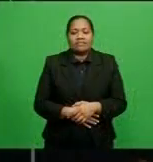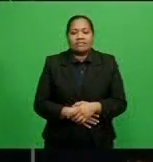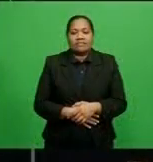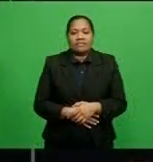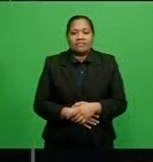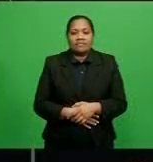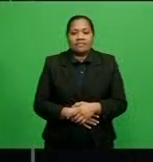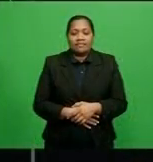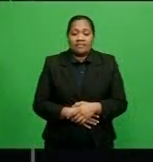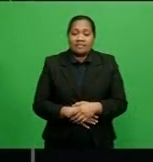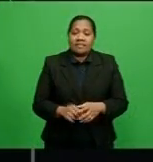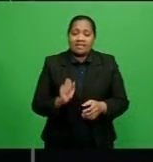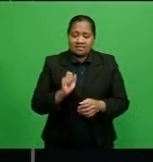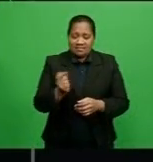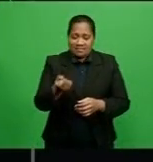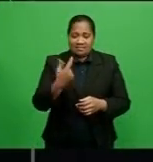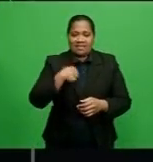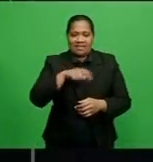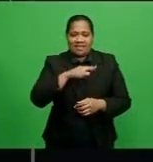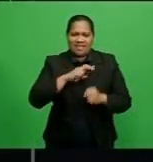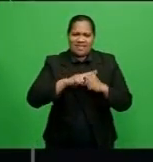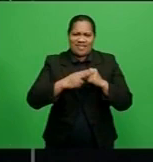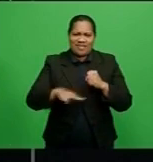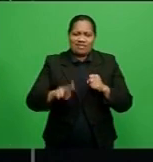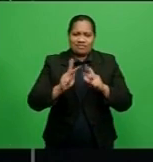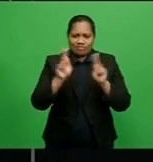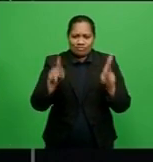send us newsworthy pictures and videos on email